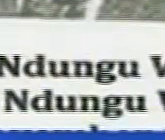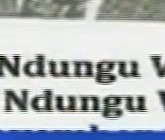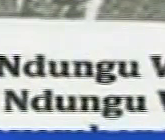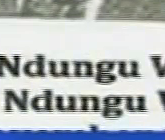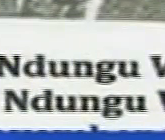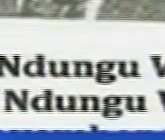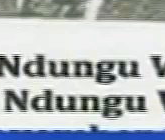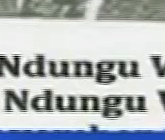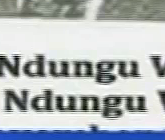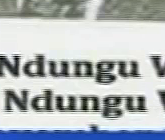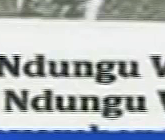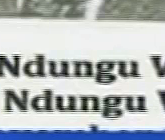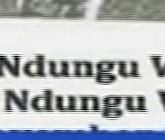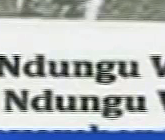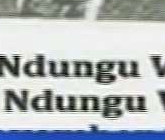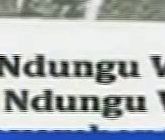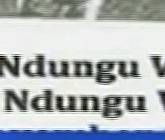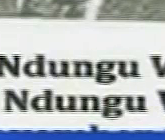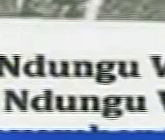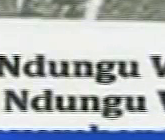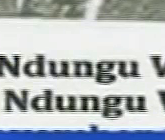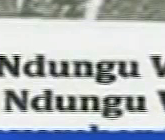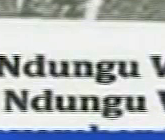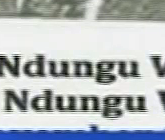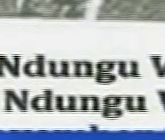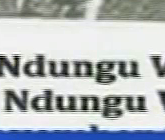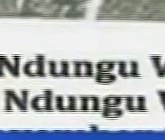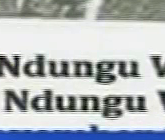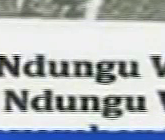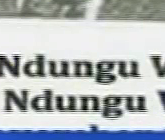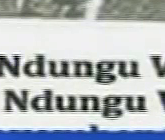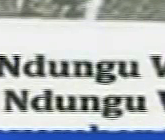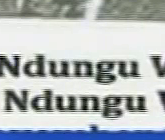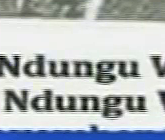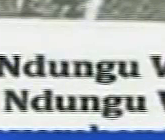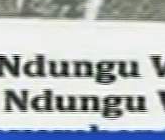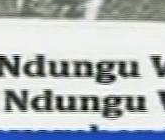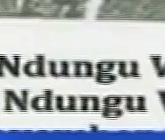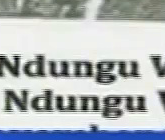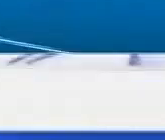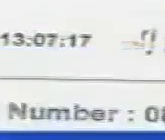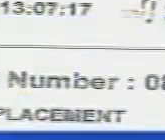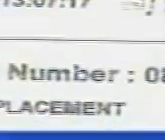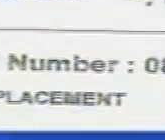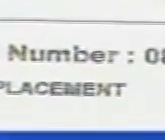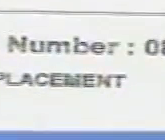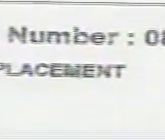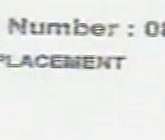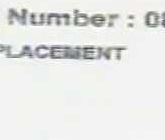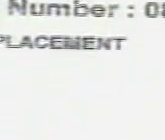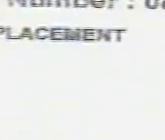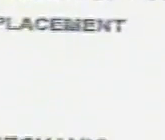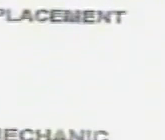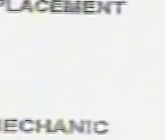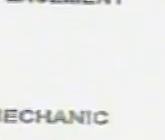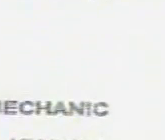that contains the data of Kenyan citizens as captured by the Director of Immigration dated June 2015. The reports indicate that the Ministry